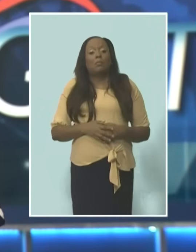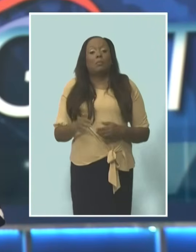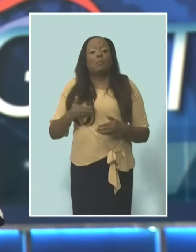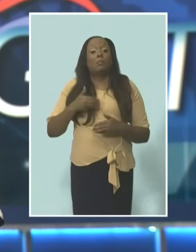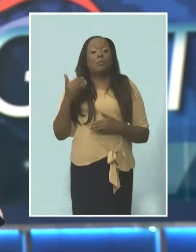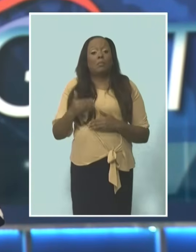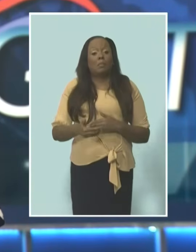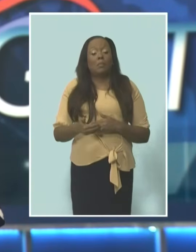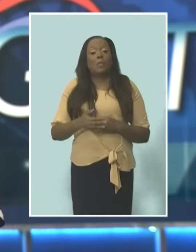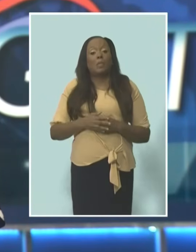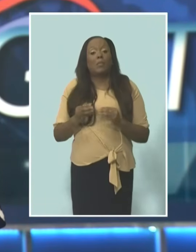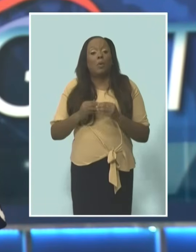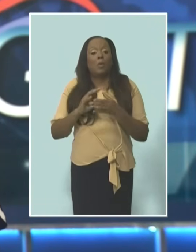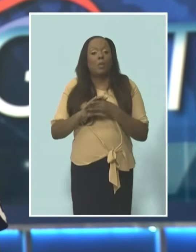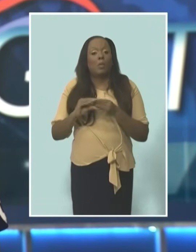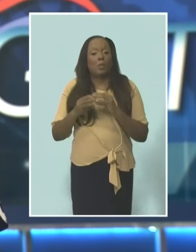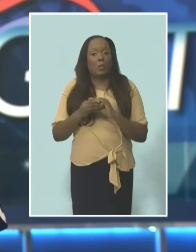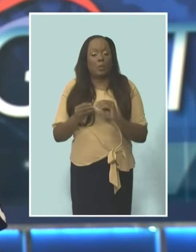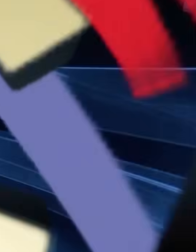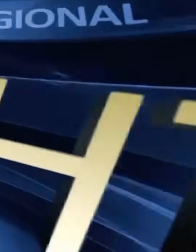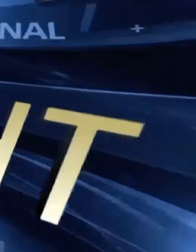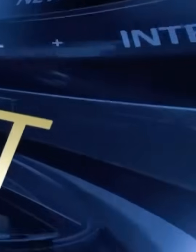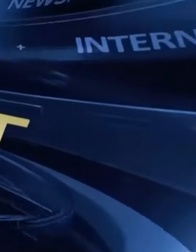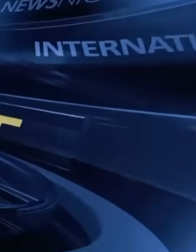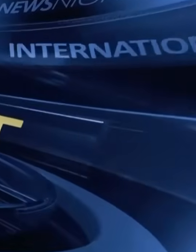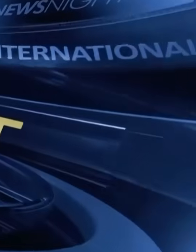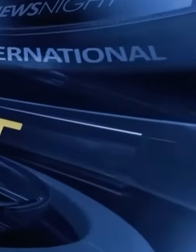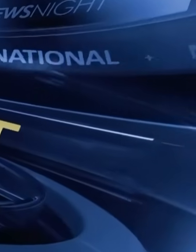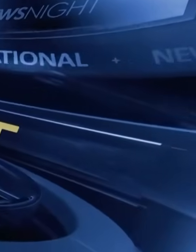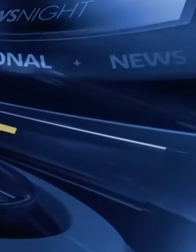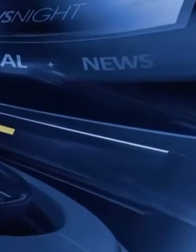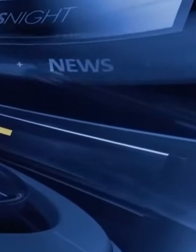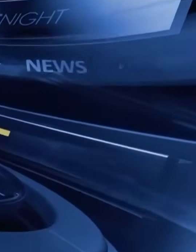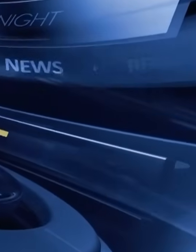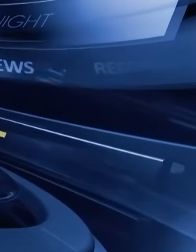have another homicide on their hands.